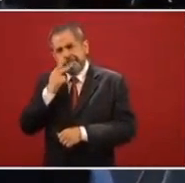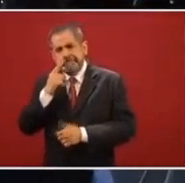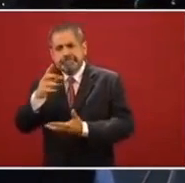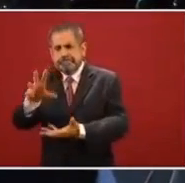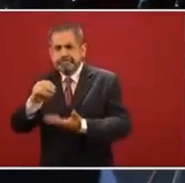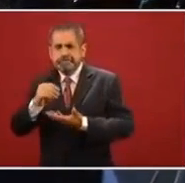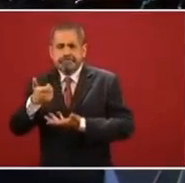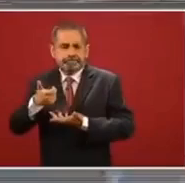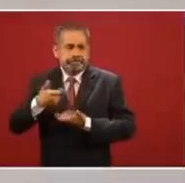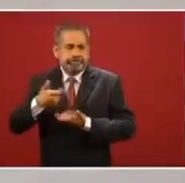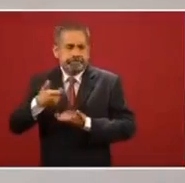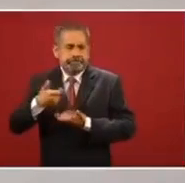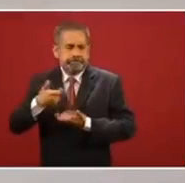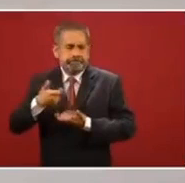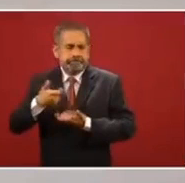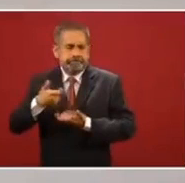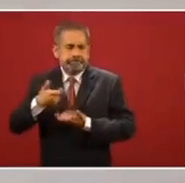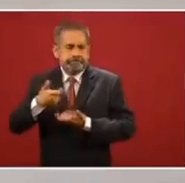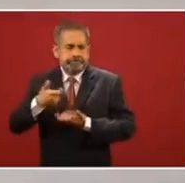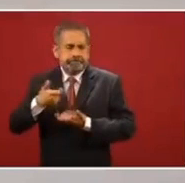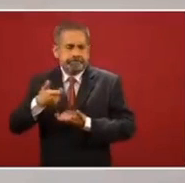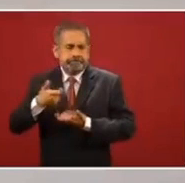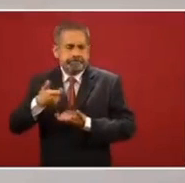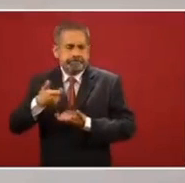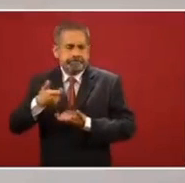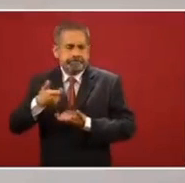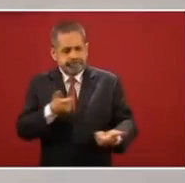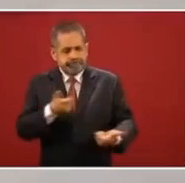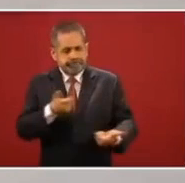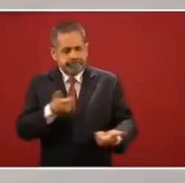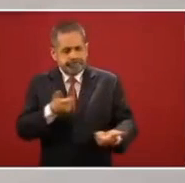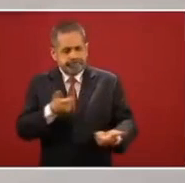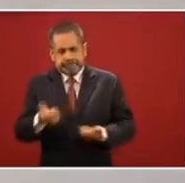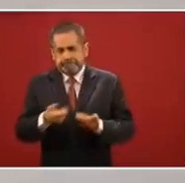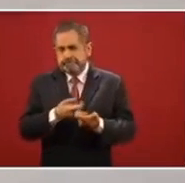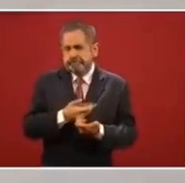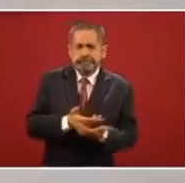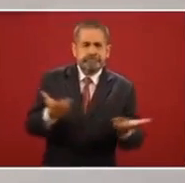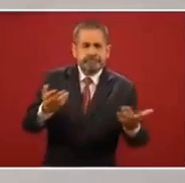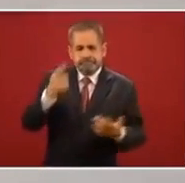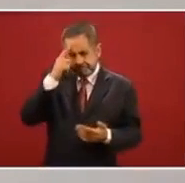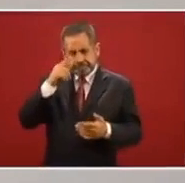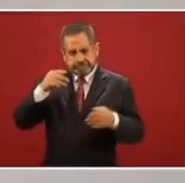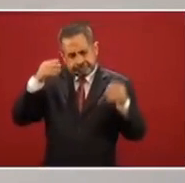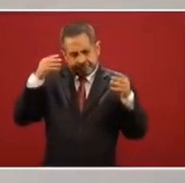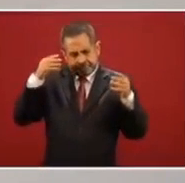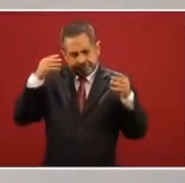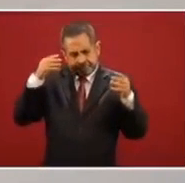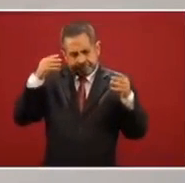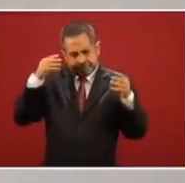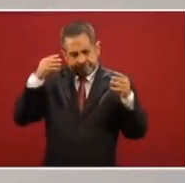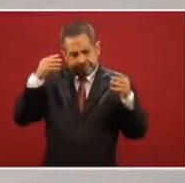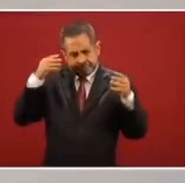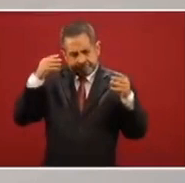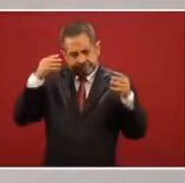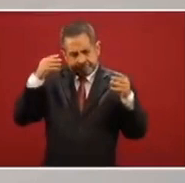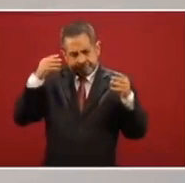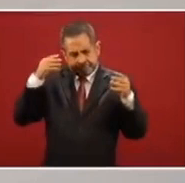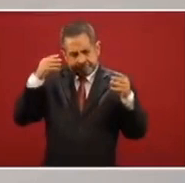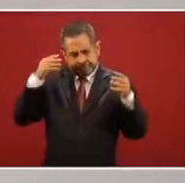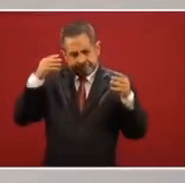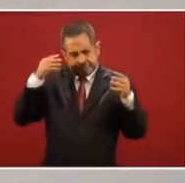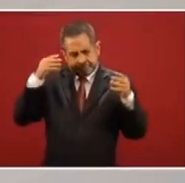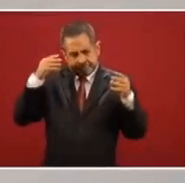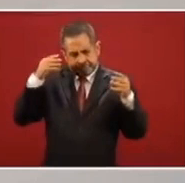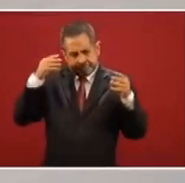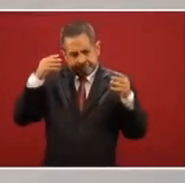canalizar los recursos to channel the resources ordinarios hacia actividades estratégicas for